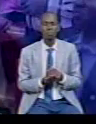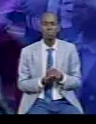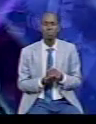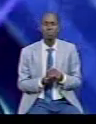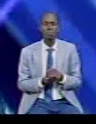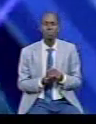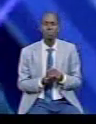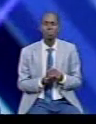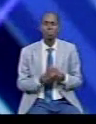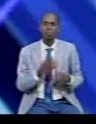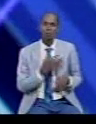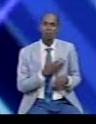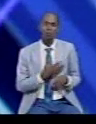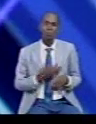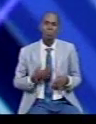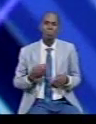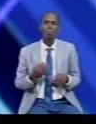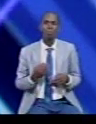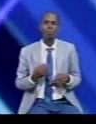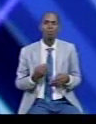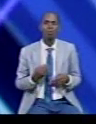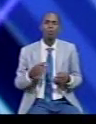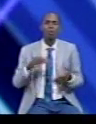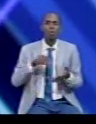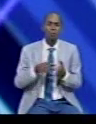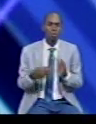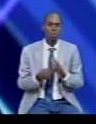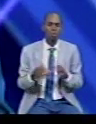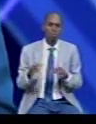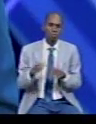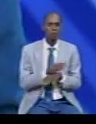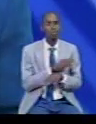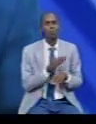And then there should be purposeful correspondence.